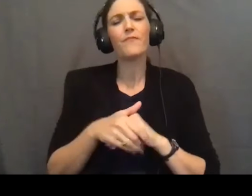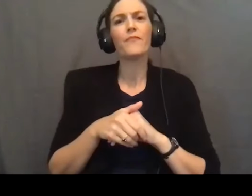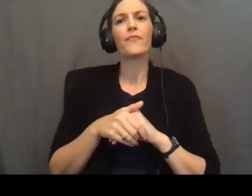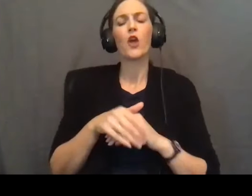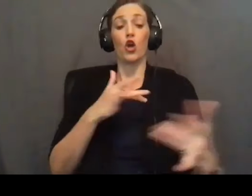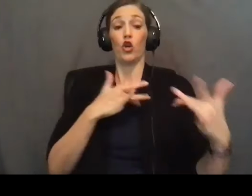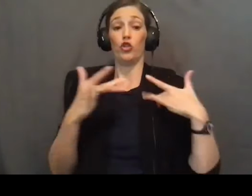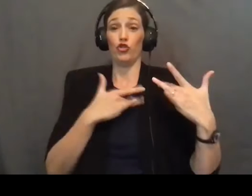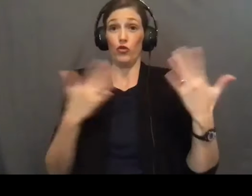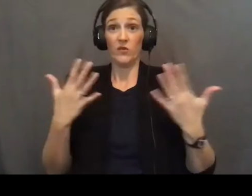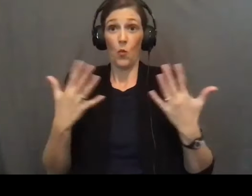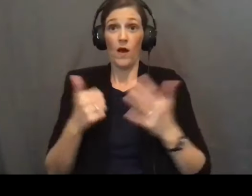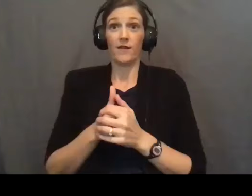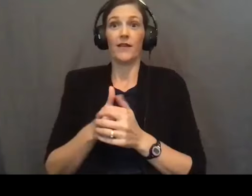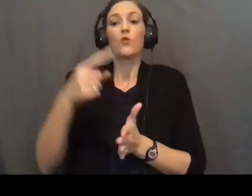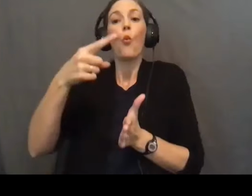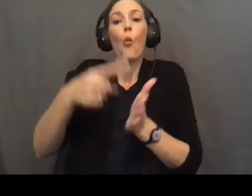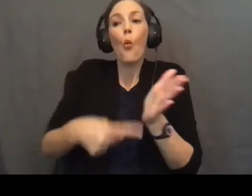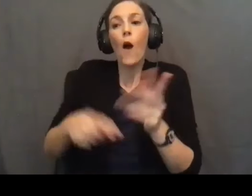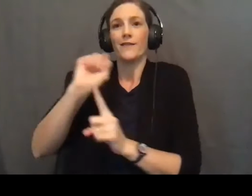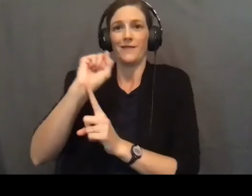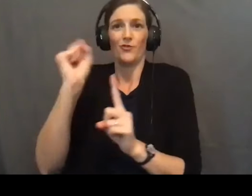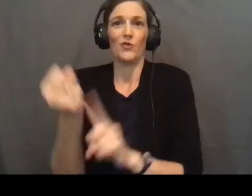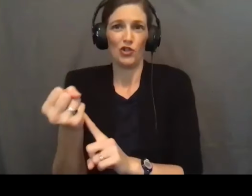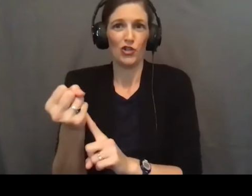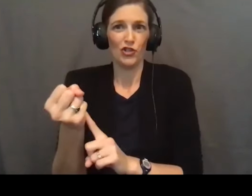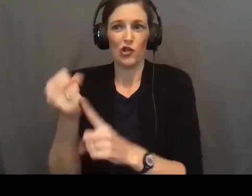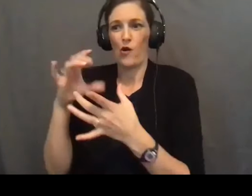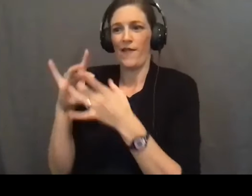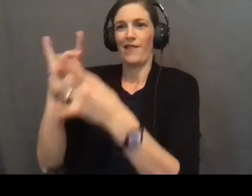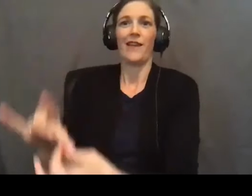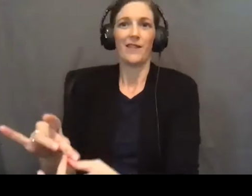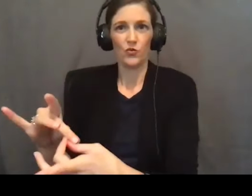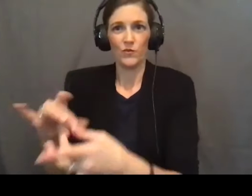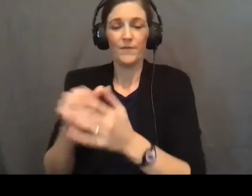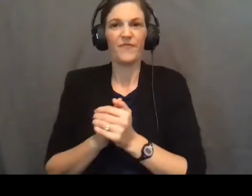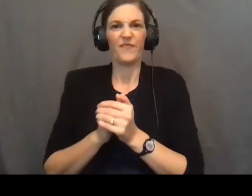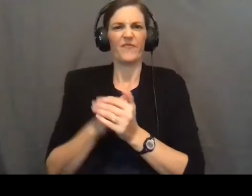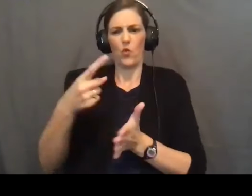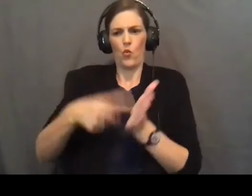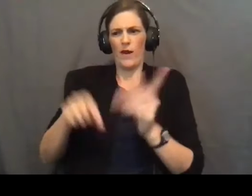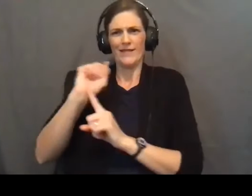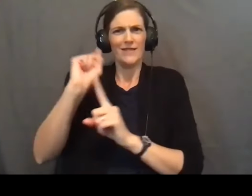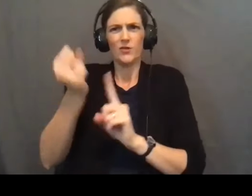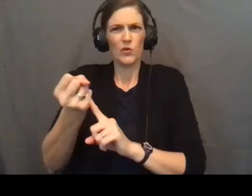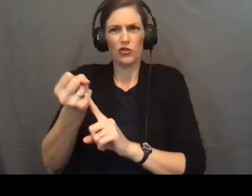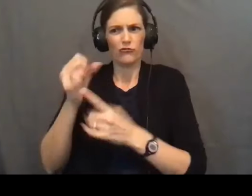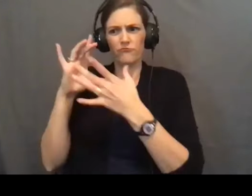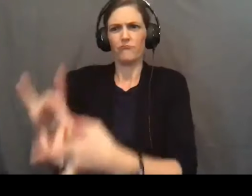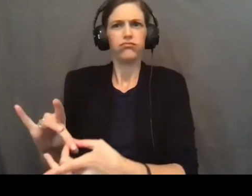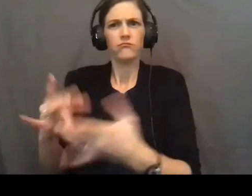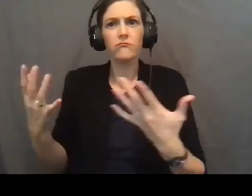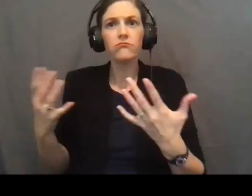concern should be what circumstances are they tied to? What are the circumstances that they're tied to?